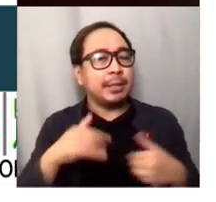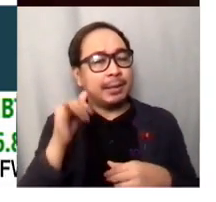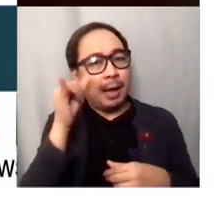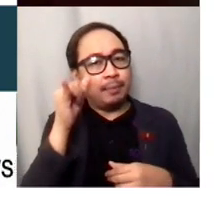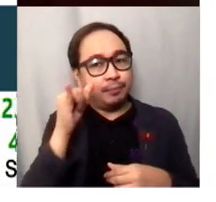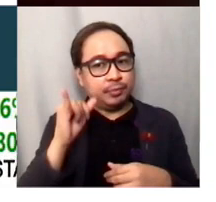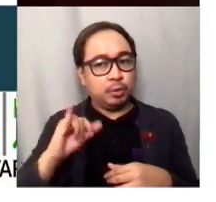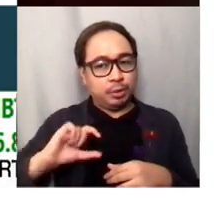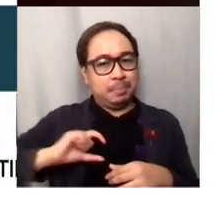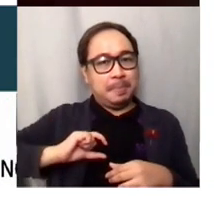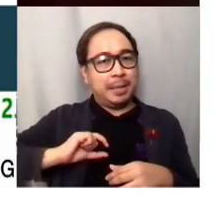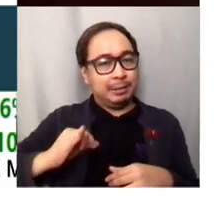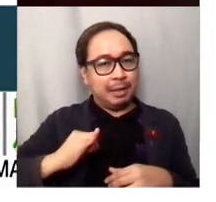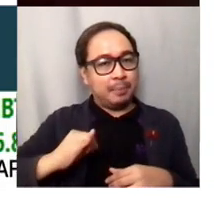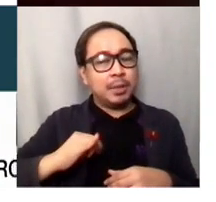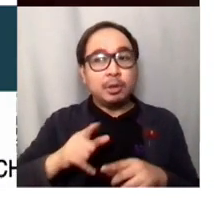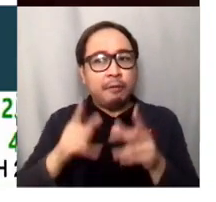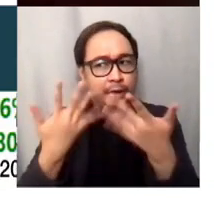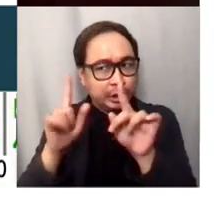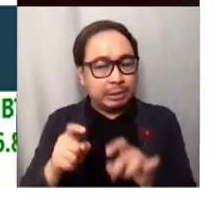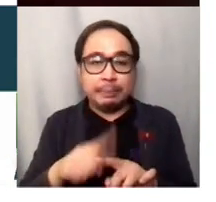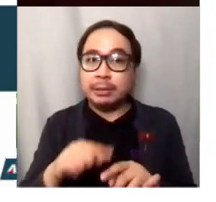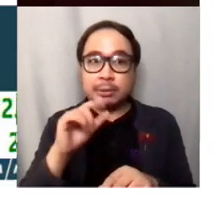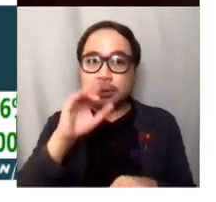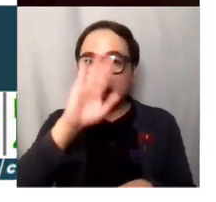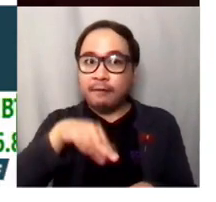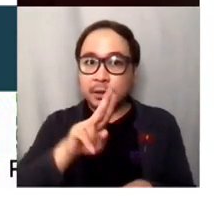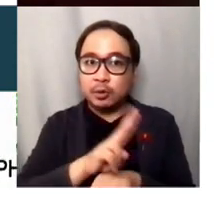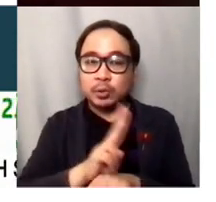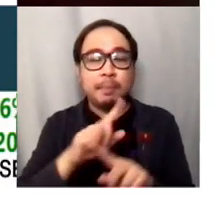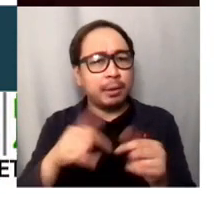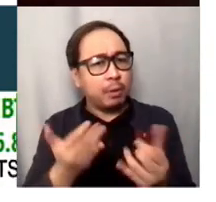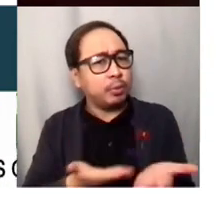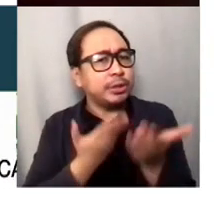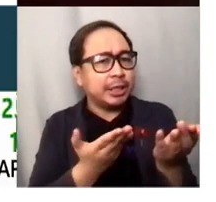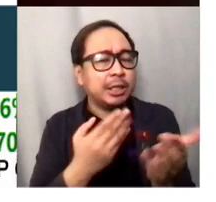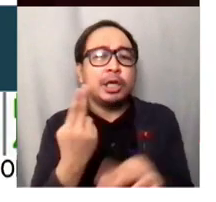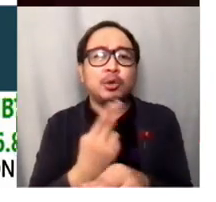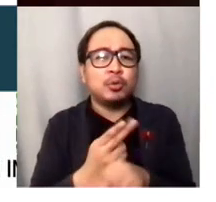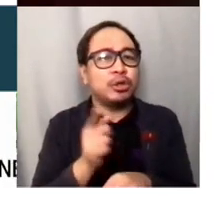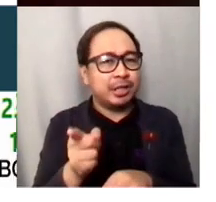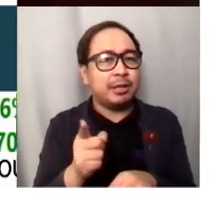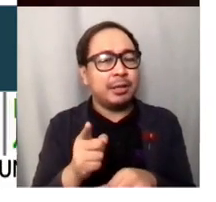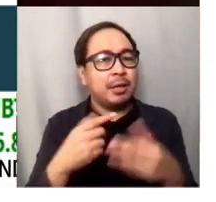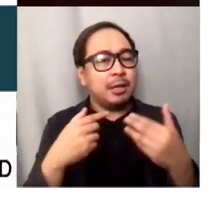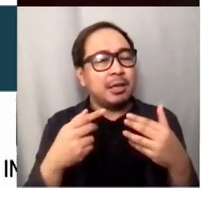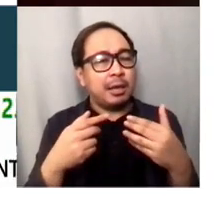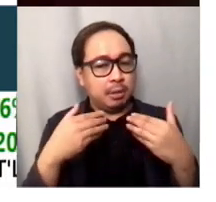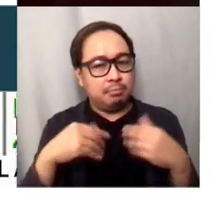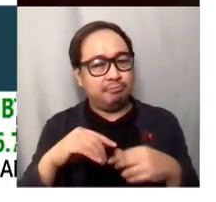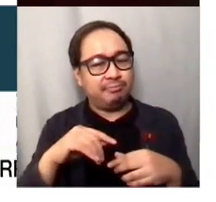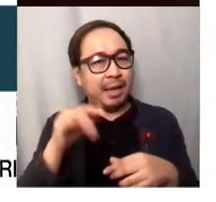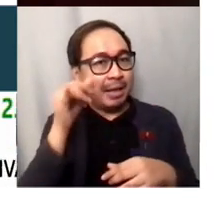but they were not used. Mm-mm. But now that we are suggesting that they use these body cameras